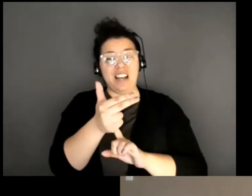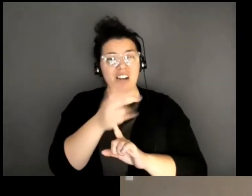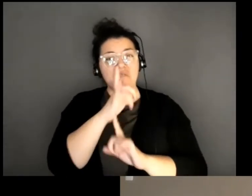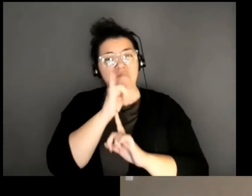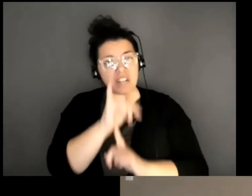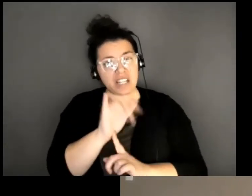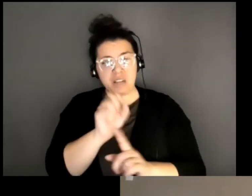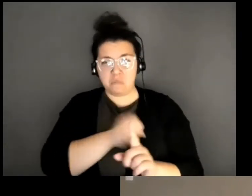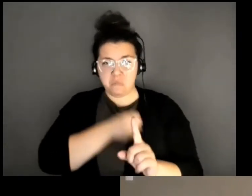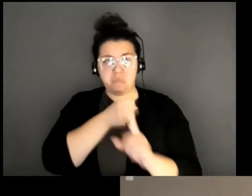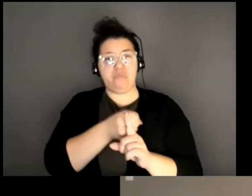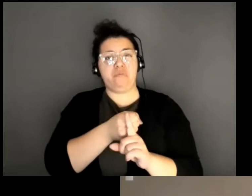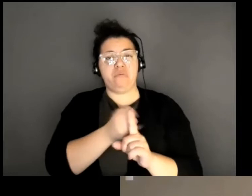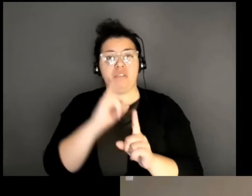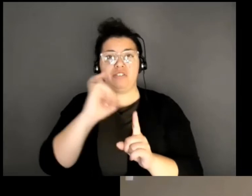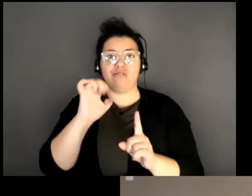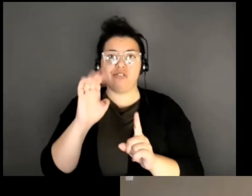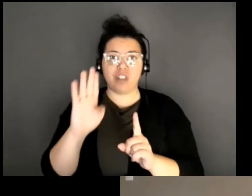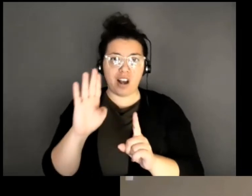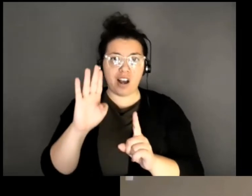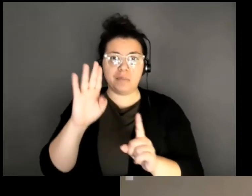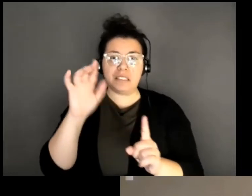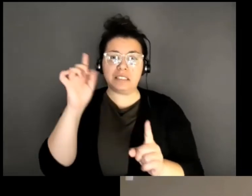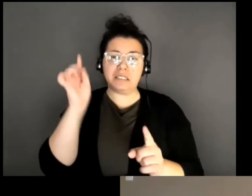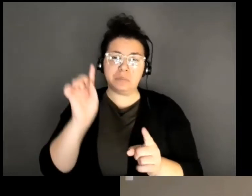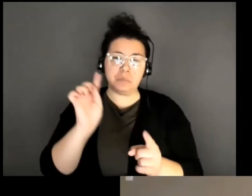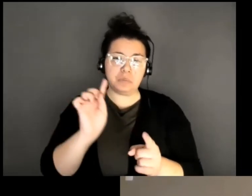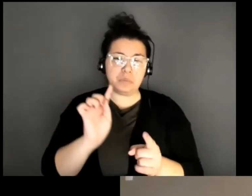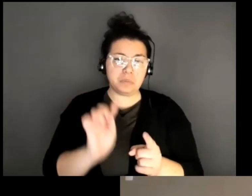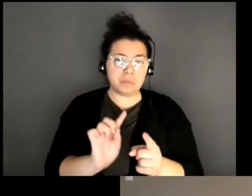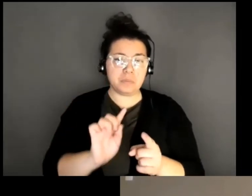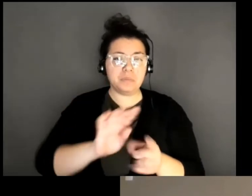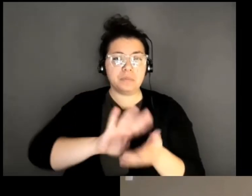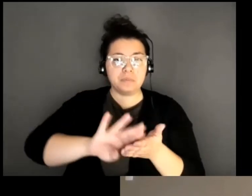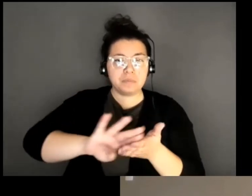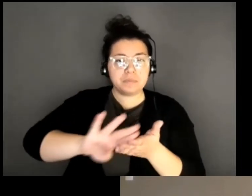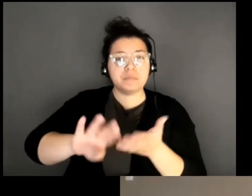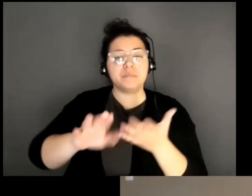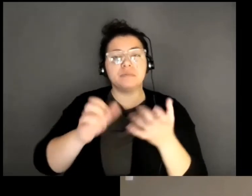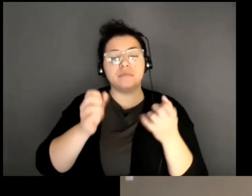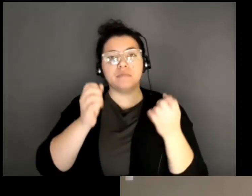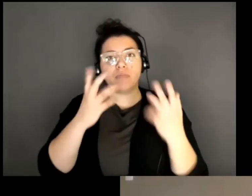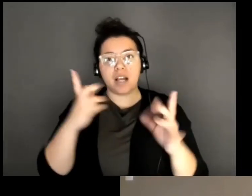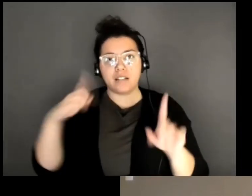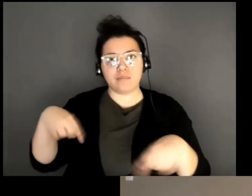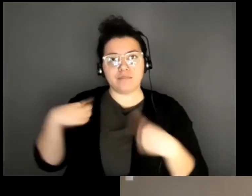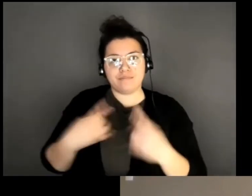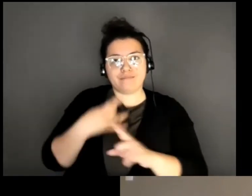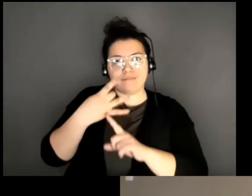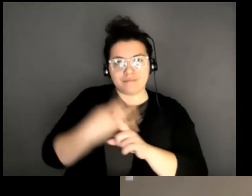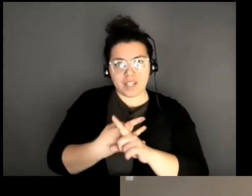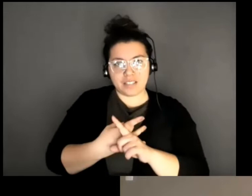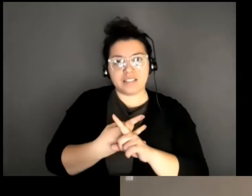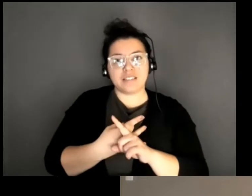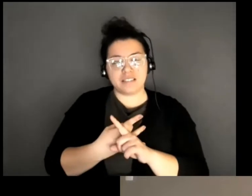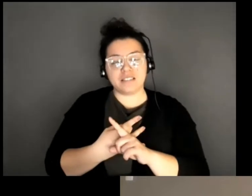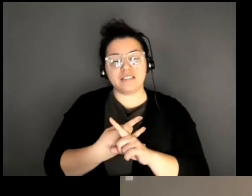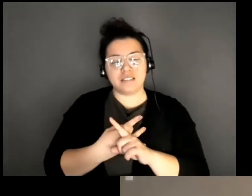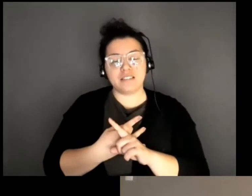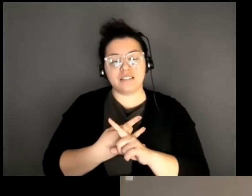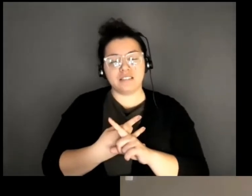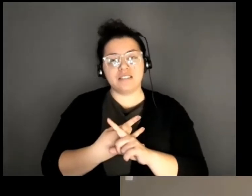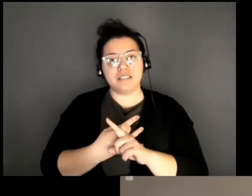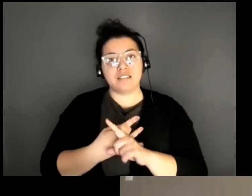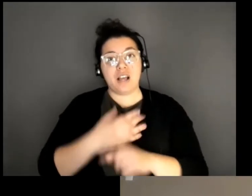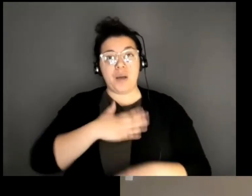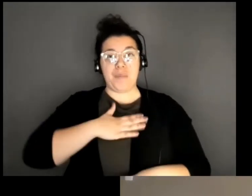of job losses over the last, since March, since the last 8 months or so. My